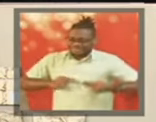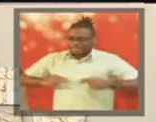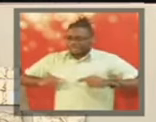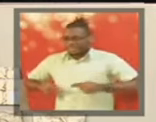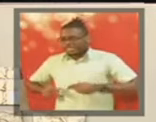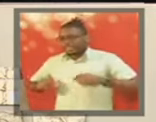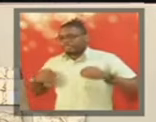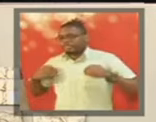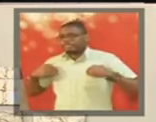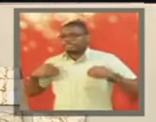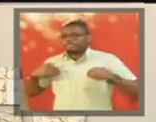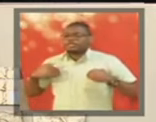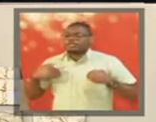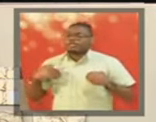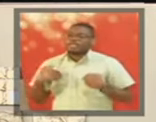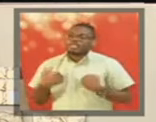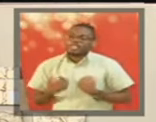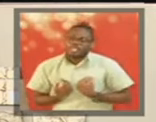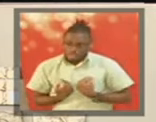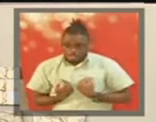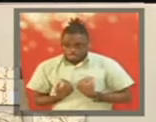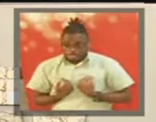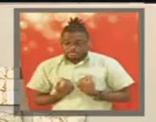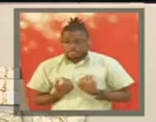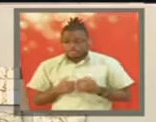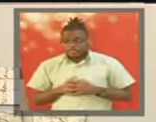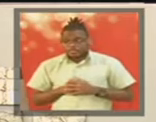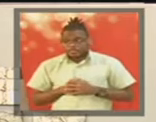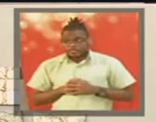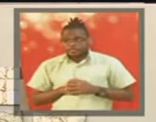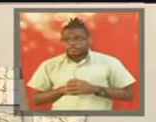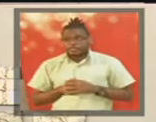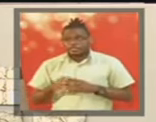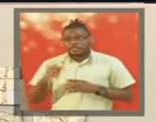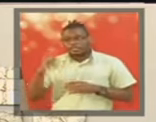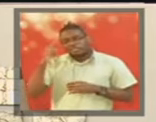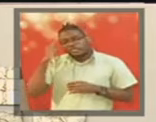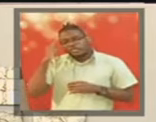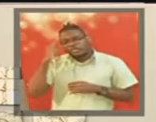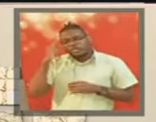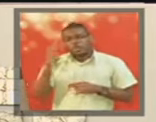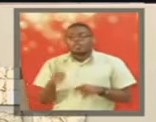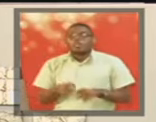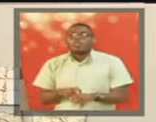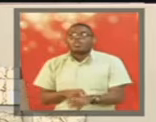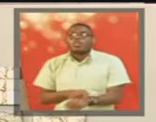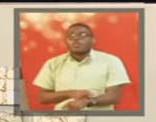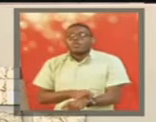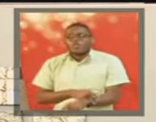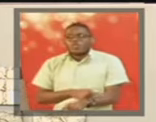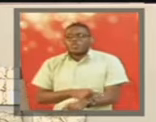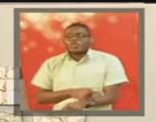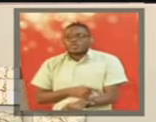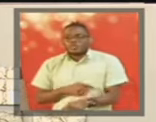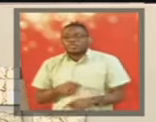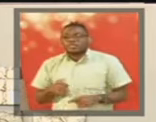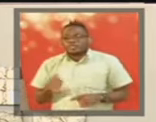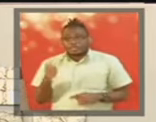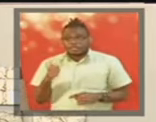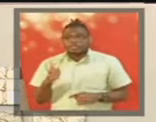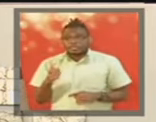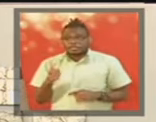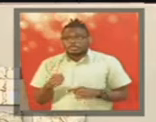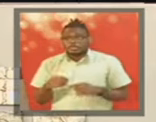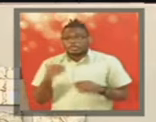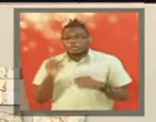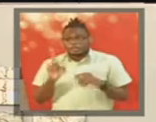one. I agree. We've had, I think, the longest we've noticed so far in the community, we've had people at least home for a